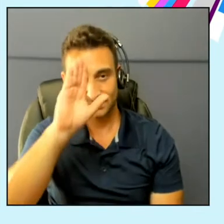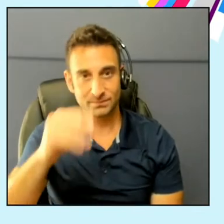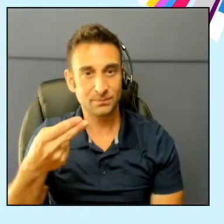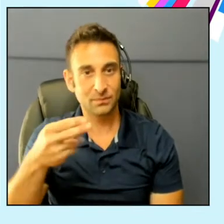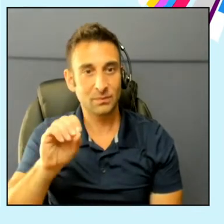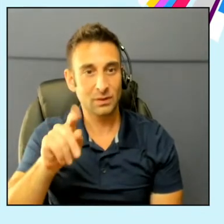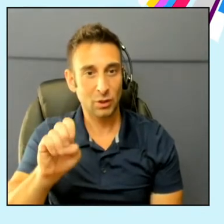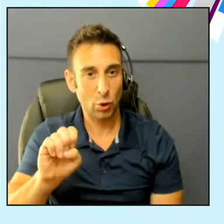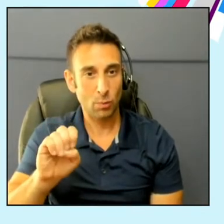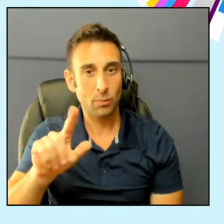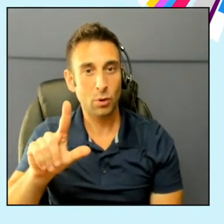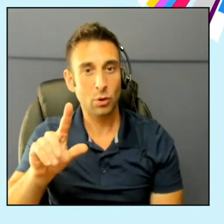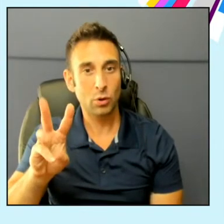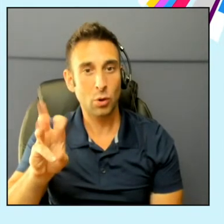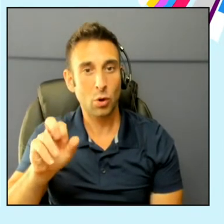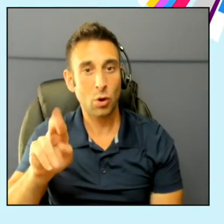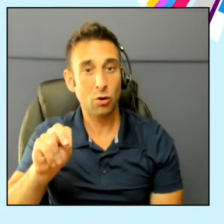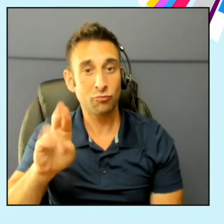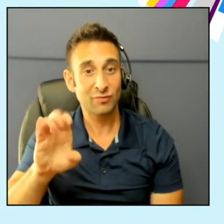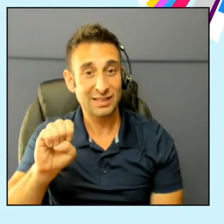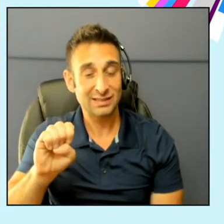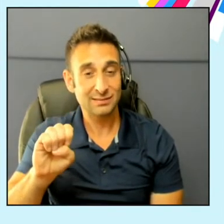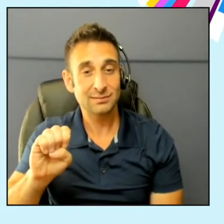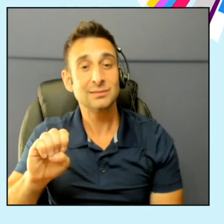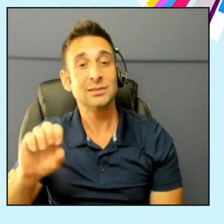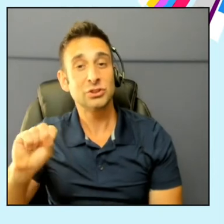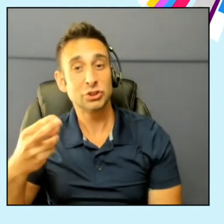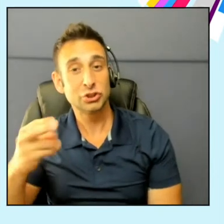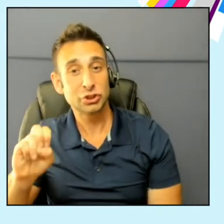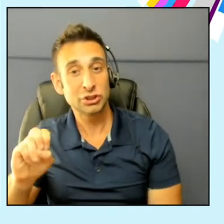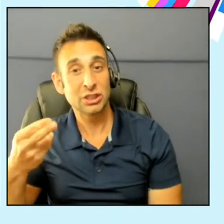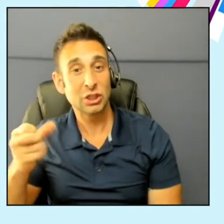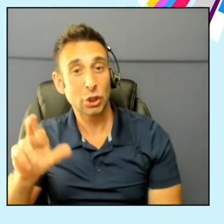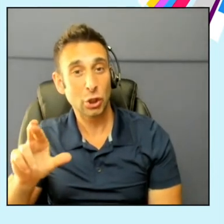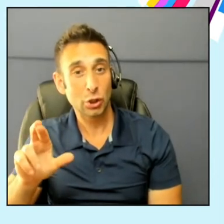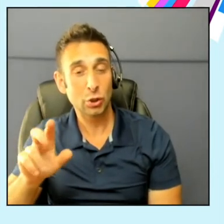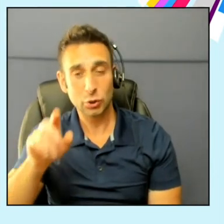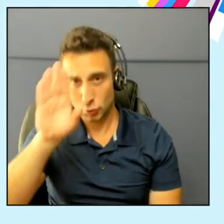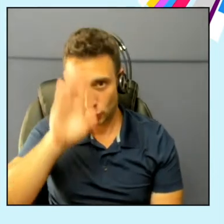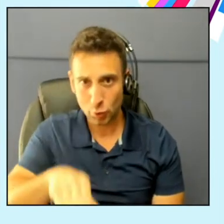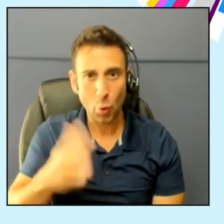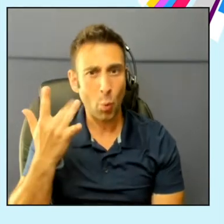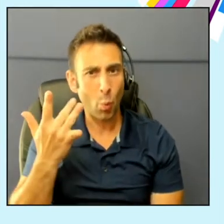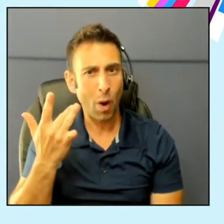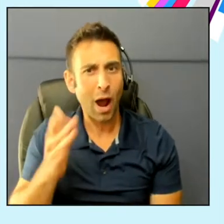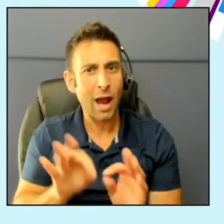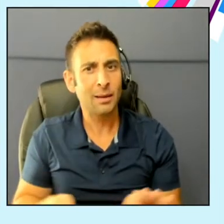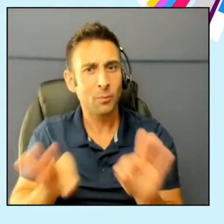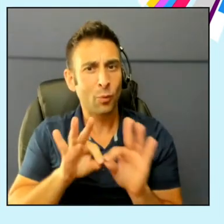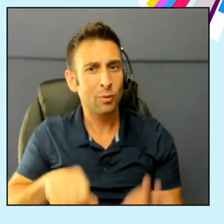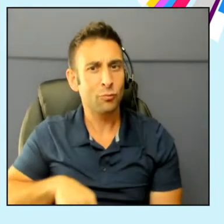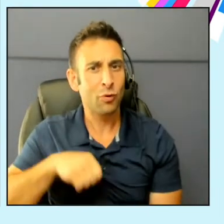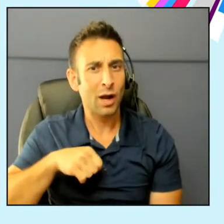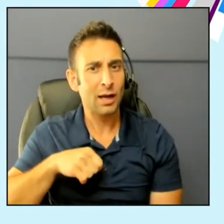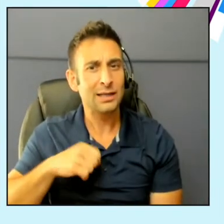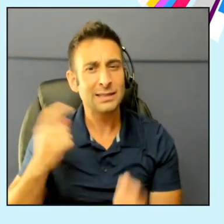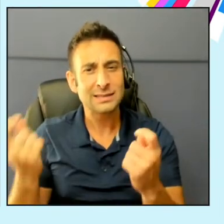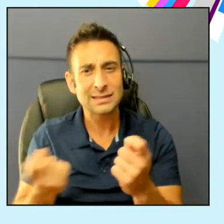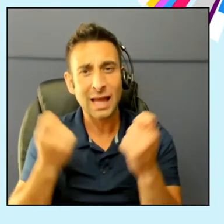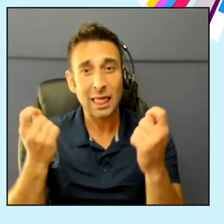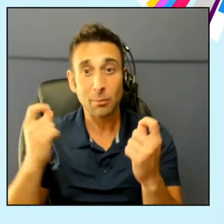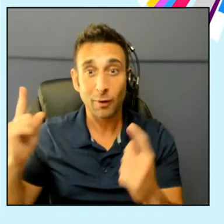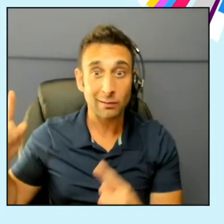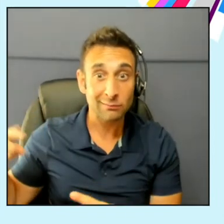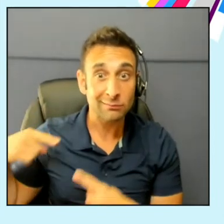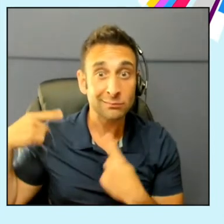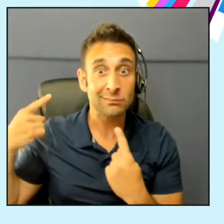her. You've heard about why we still have Pride. It's a celebration of how much progress has been made to allow